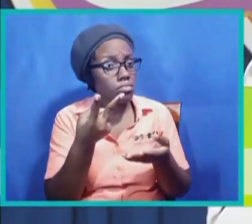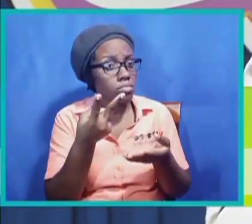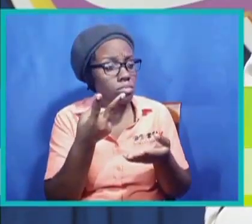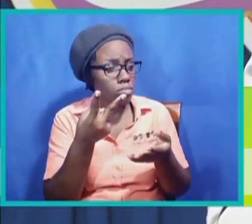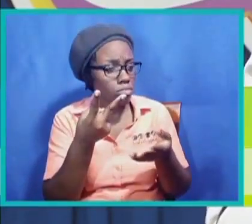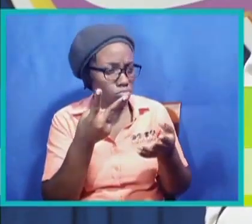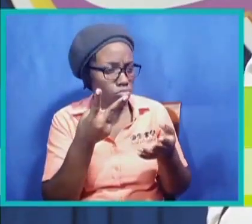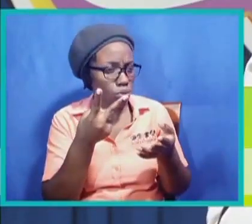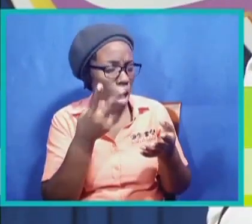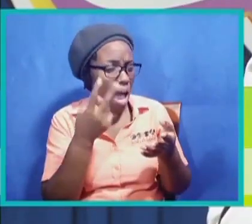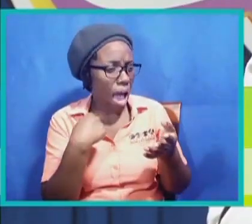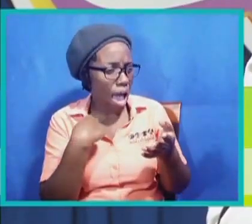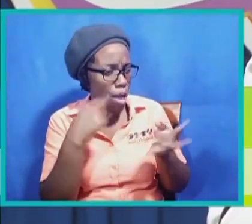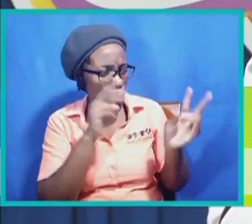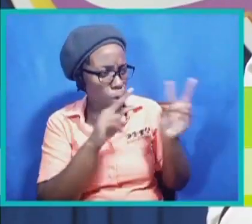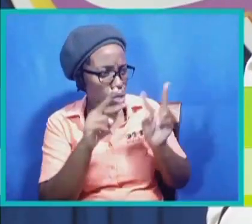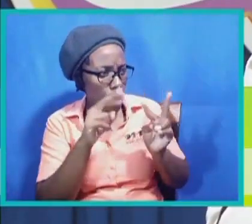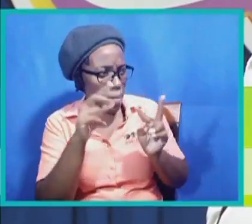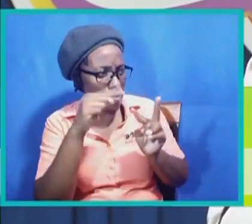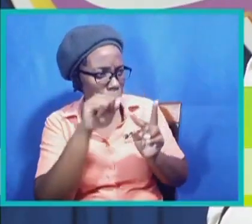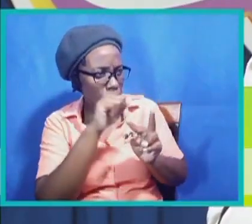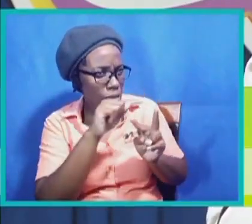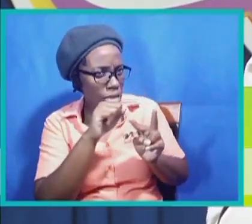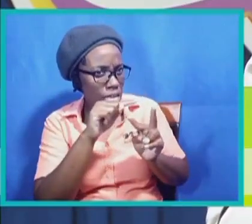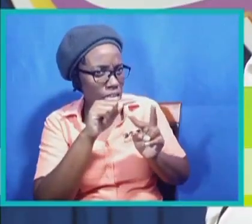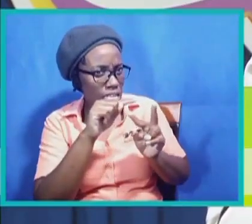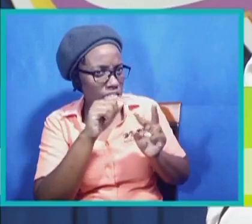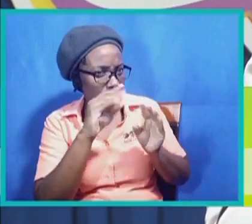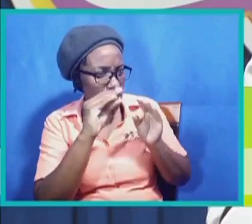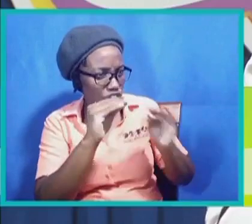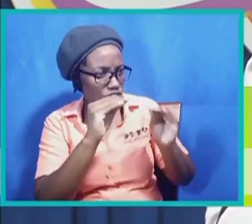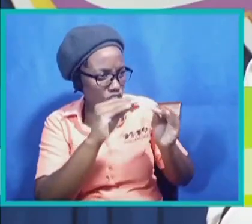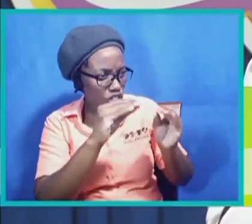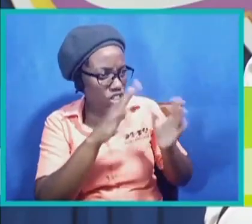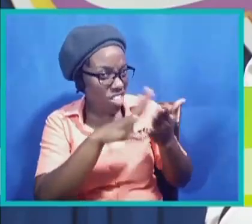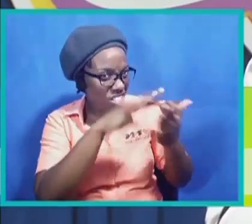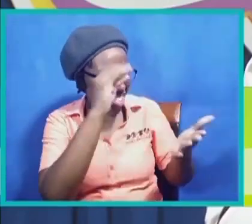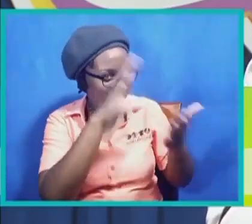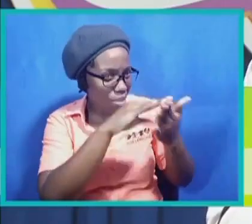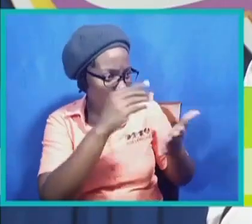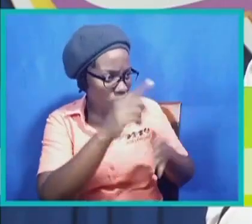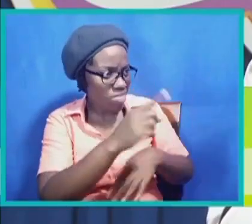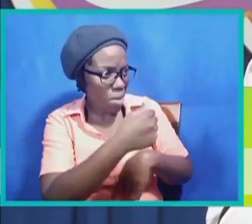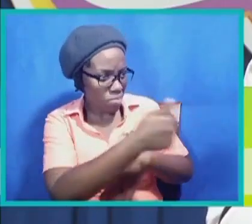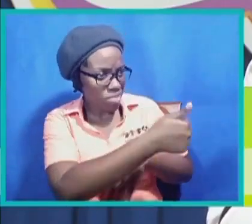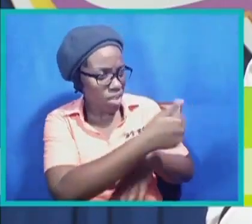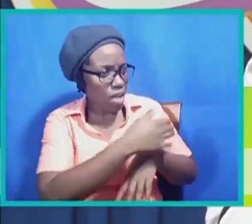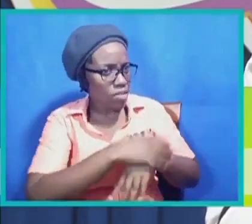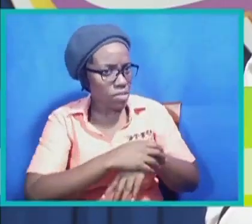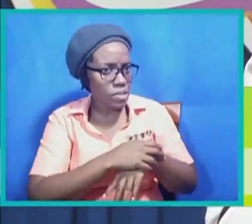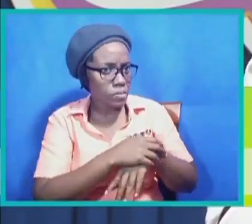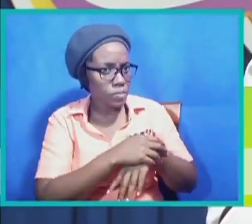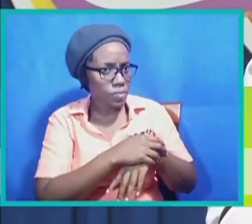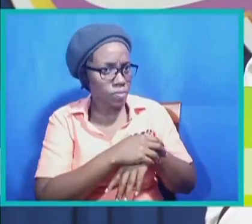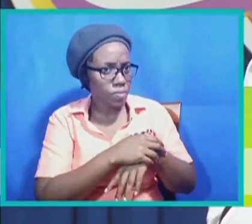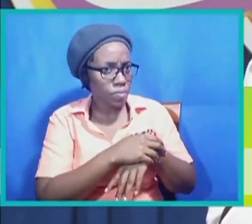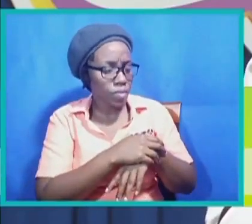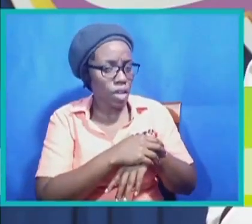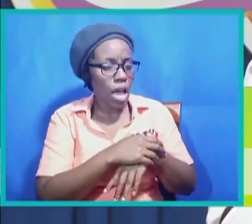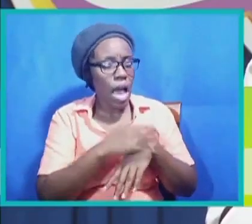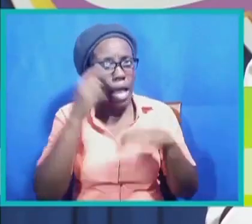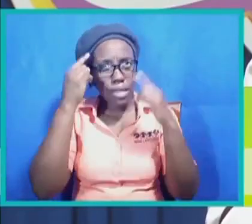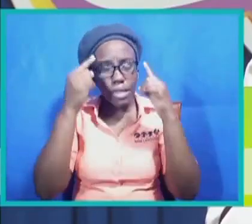by themselves. I think the challenges at the primary and less so at the secondary level are resource-based and